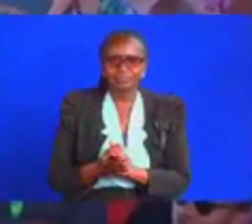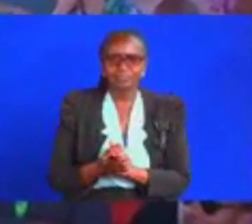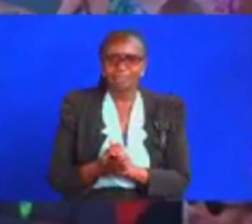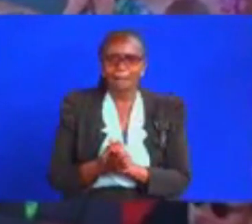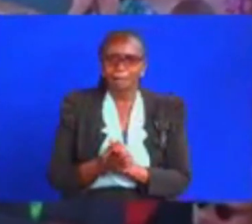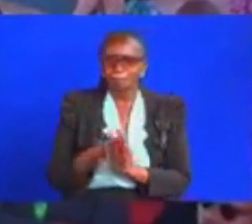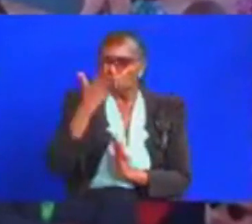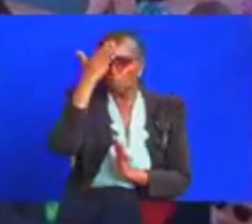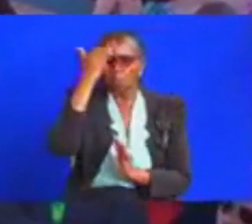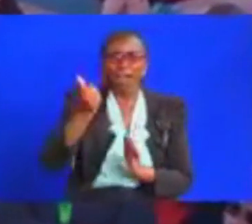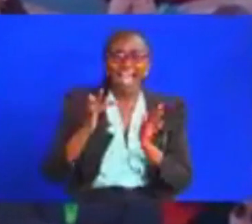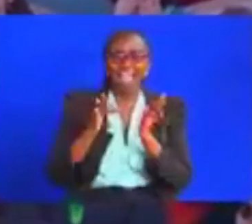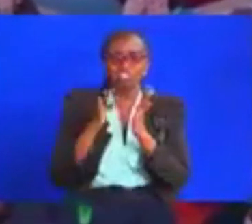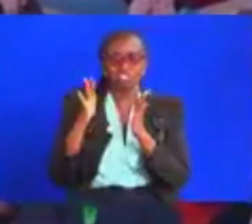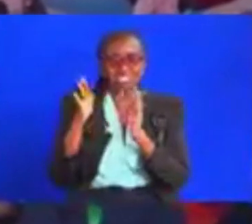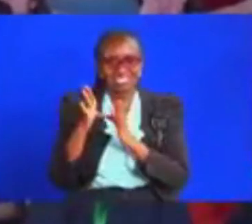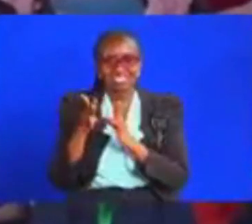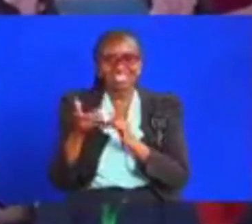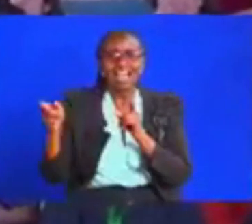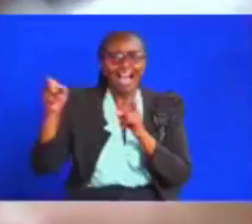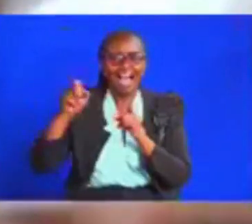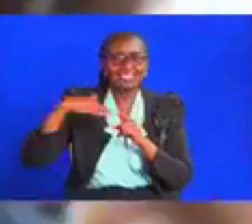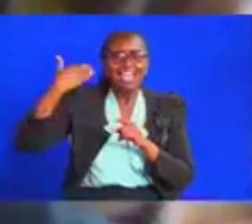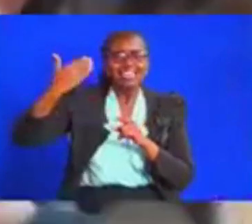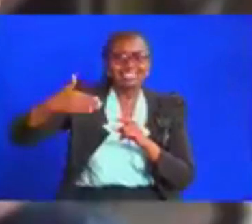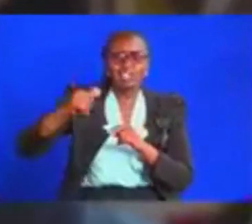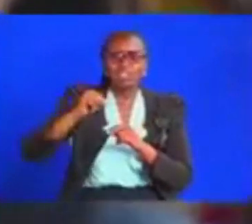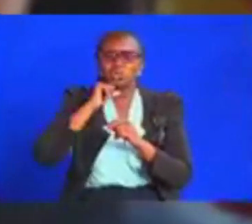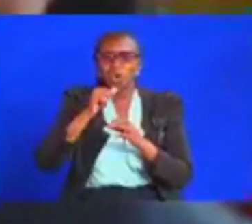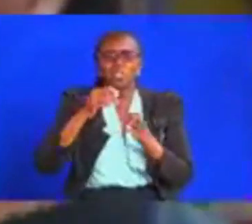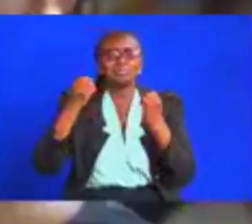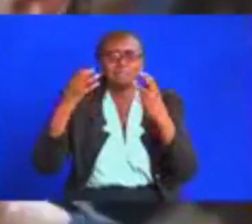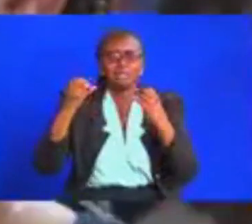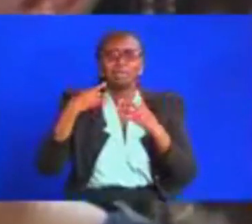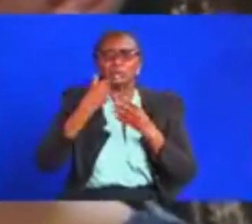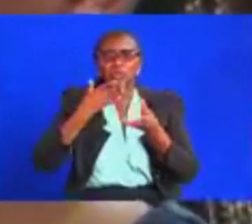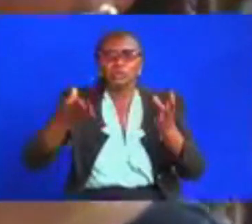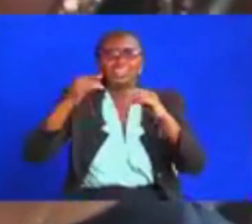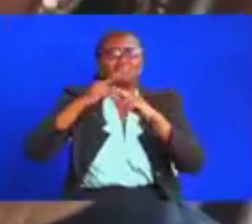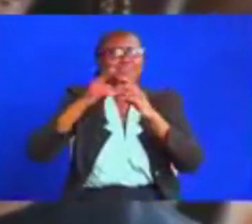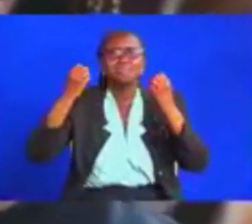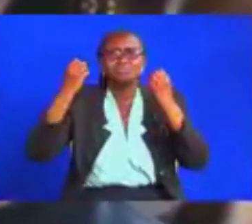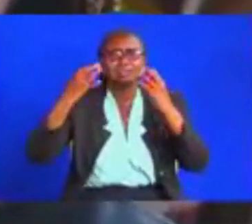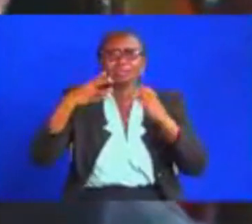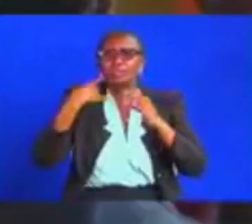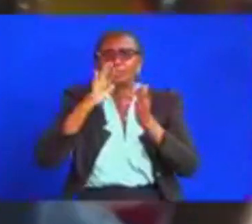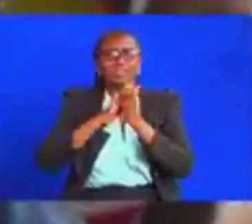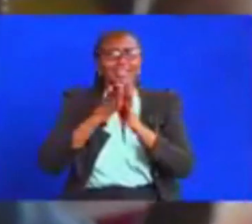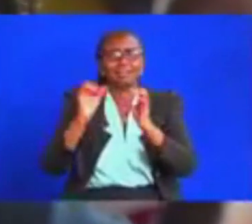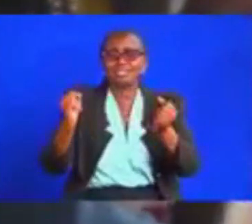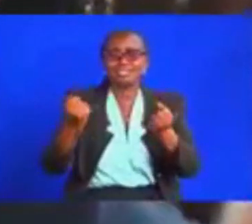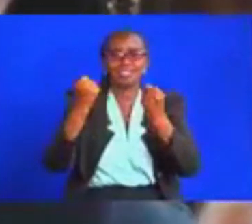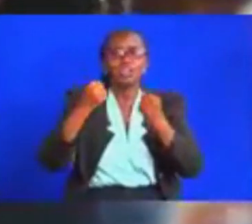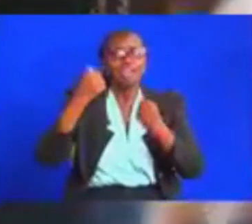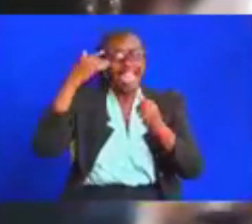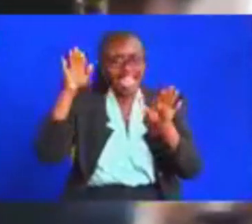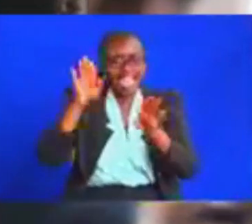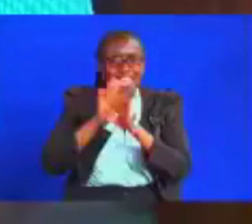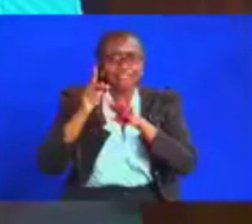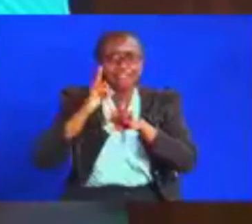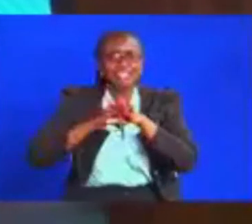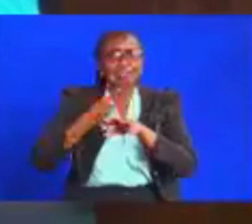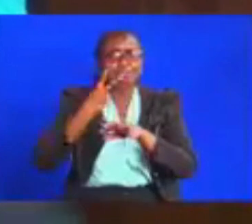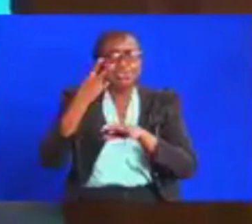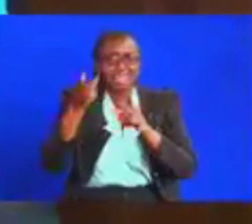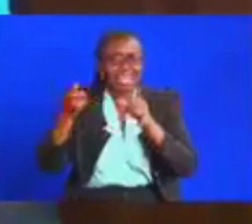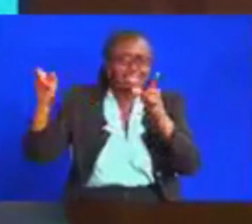Because God adds daily, not just as many who will give, as many who should be saved. So for every time you see an